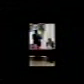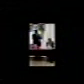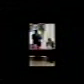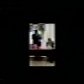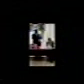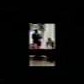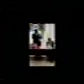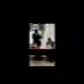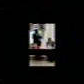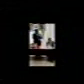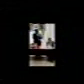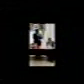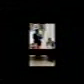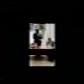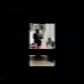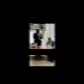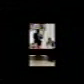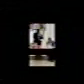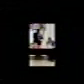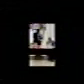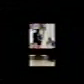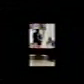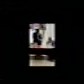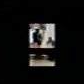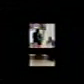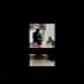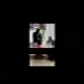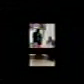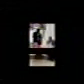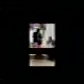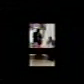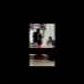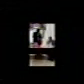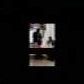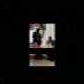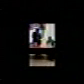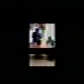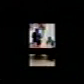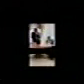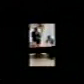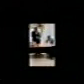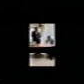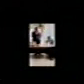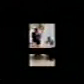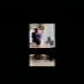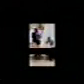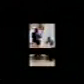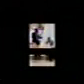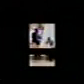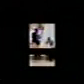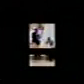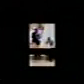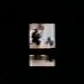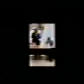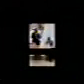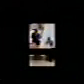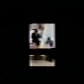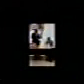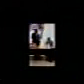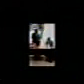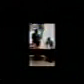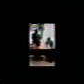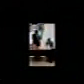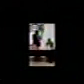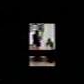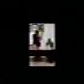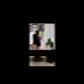cure diseases. Tonight, we have power over all spirits, over all